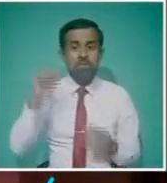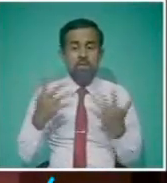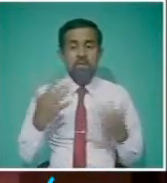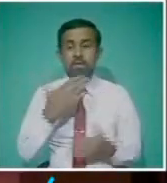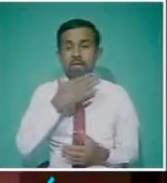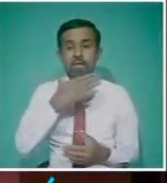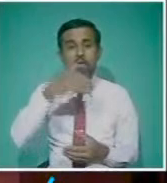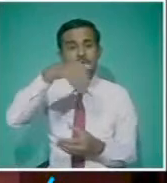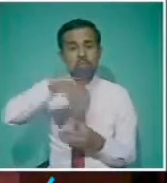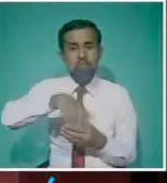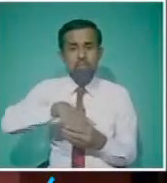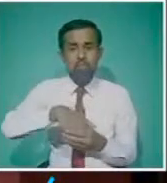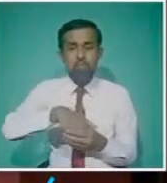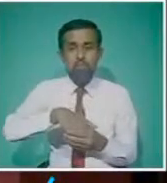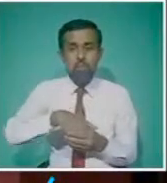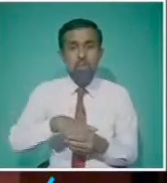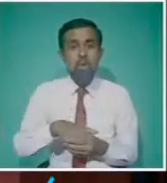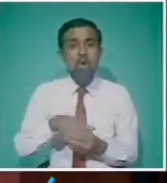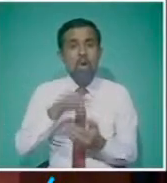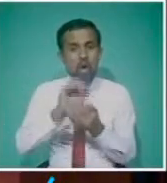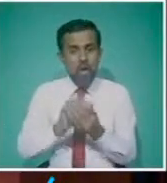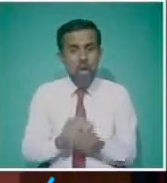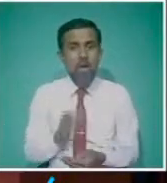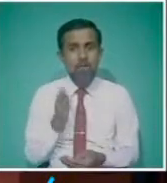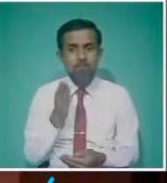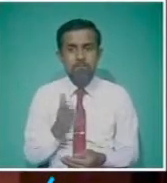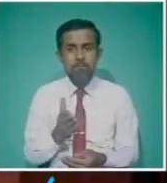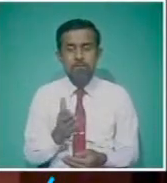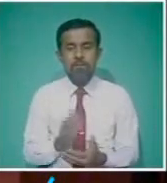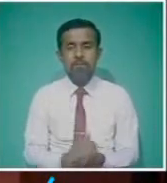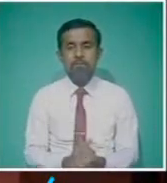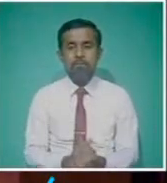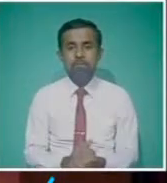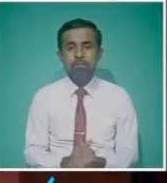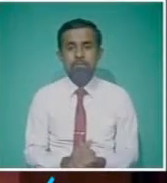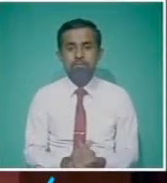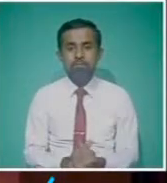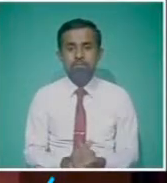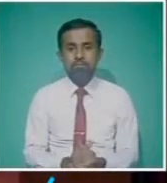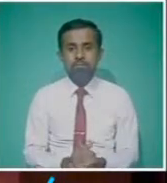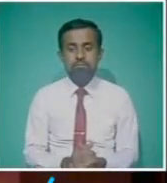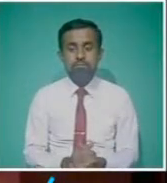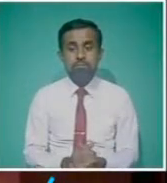center, as well as its proximity to the nation's heart.